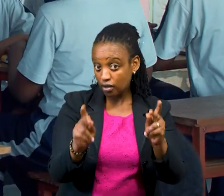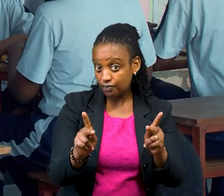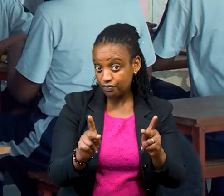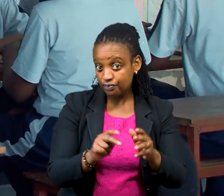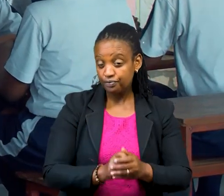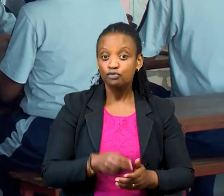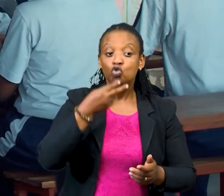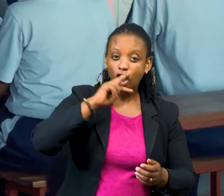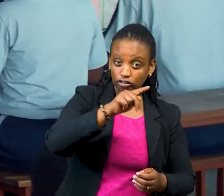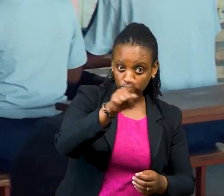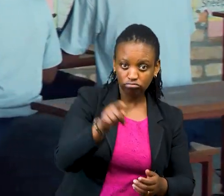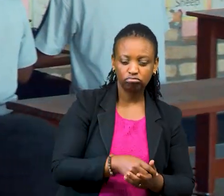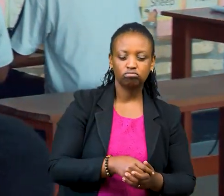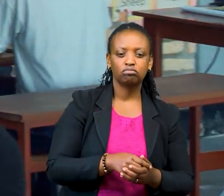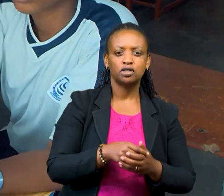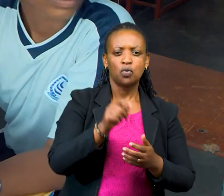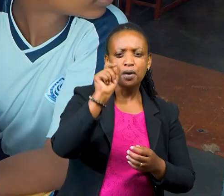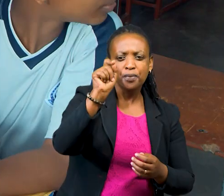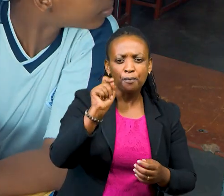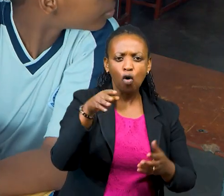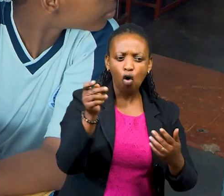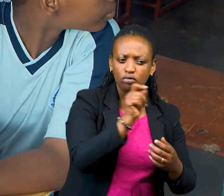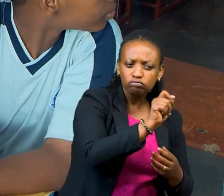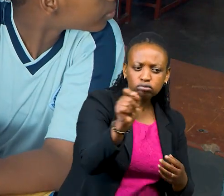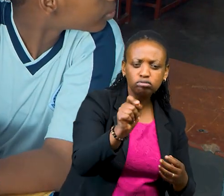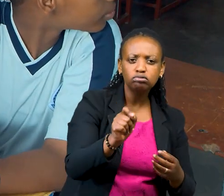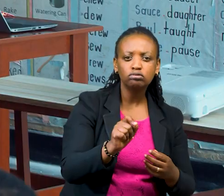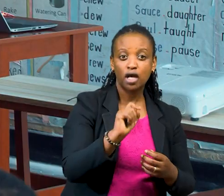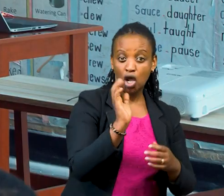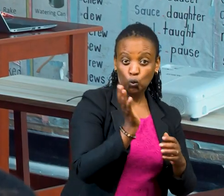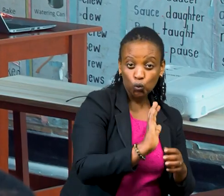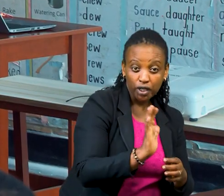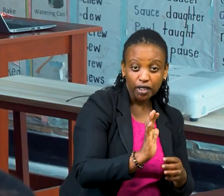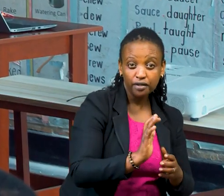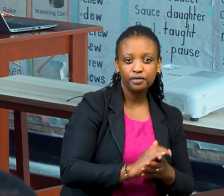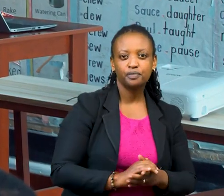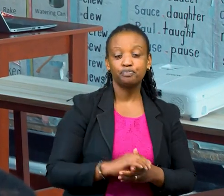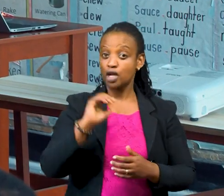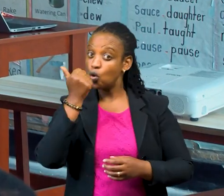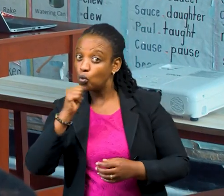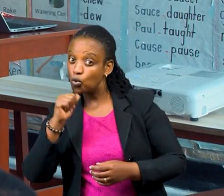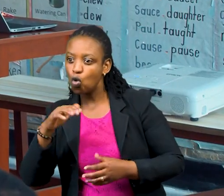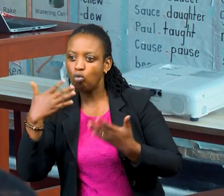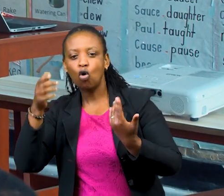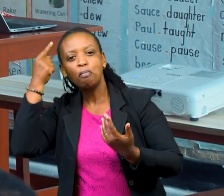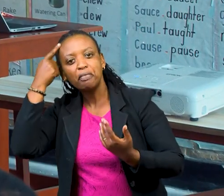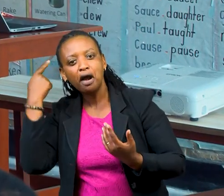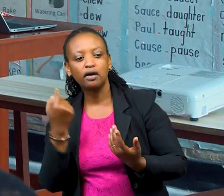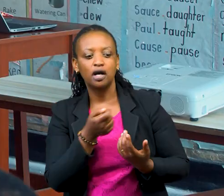Okay? Yeah, you answer. The ratio of green, blue,